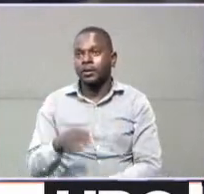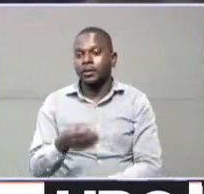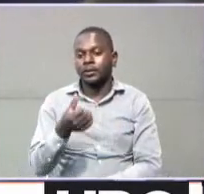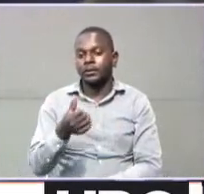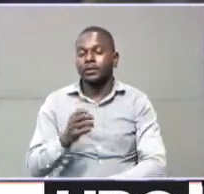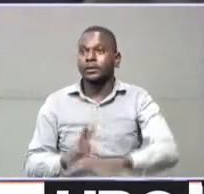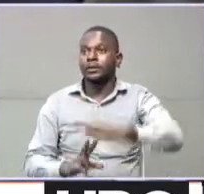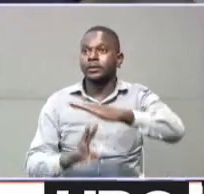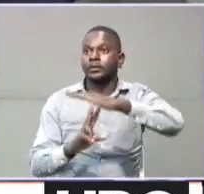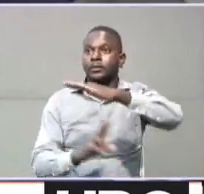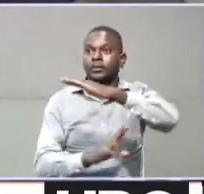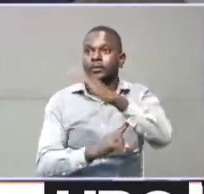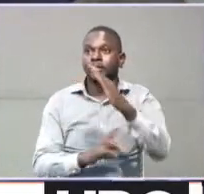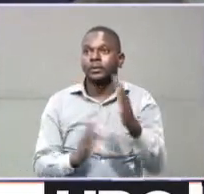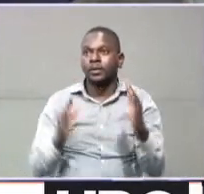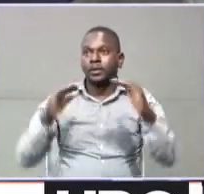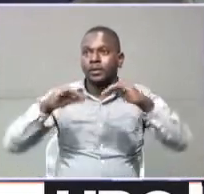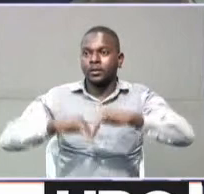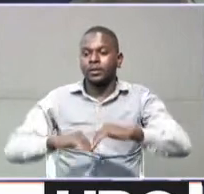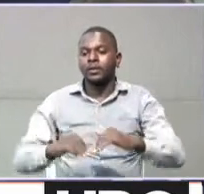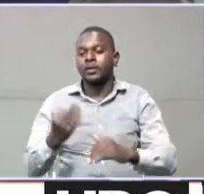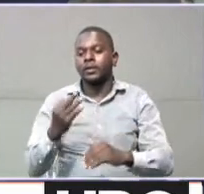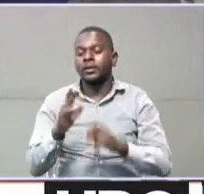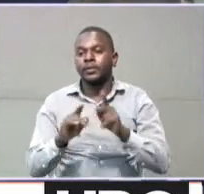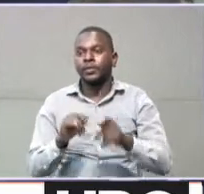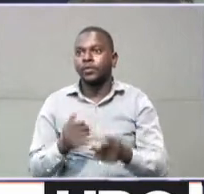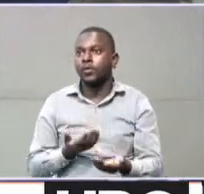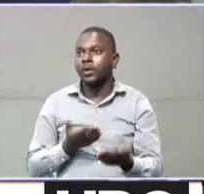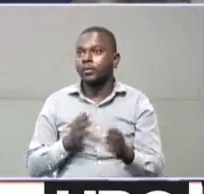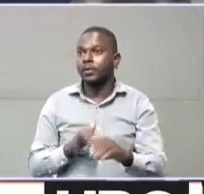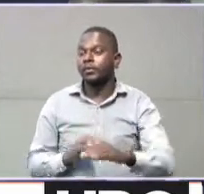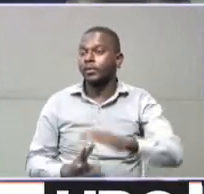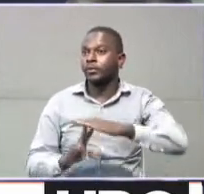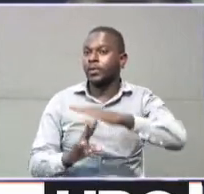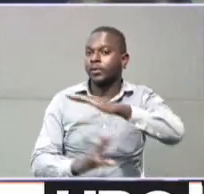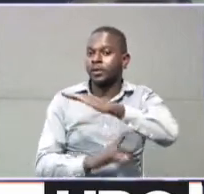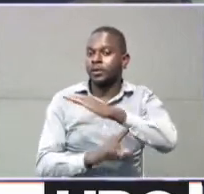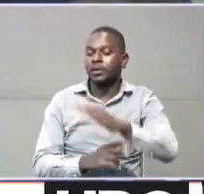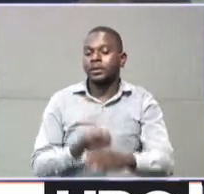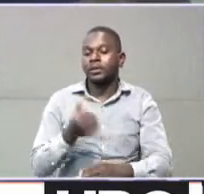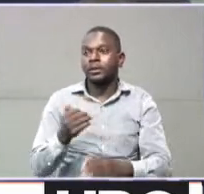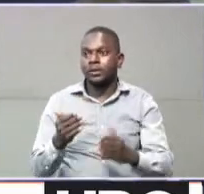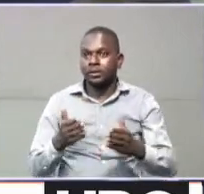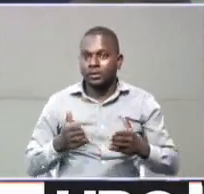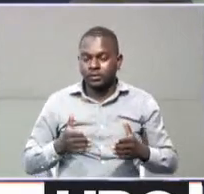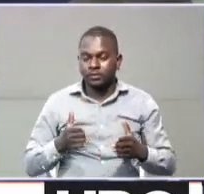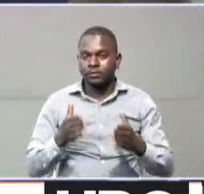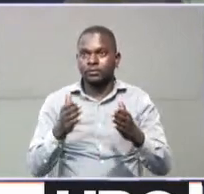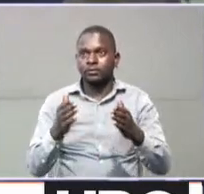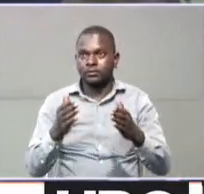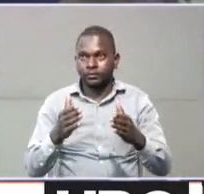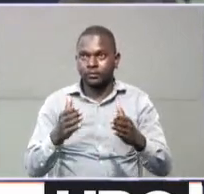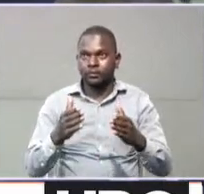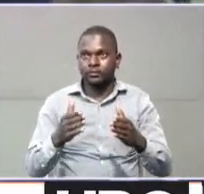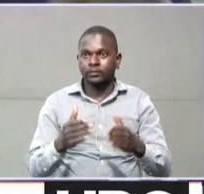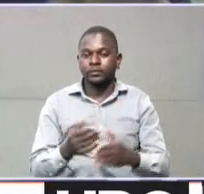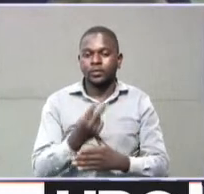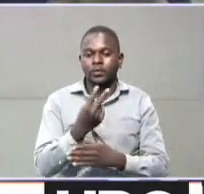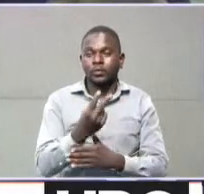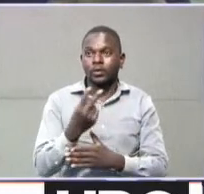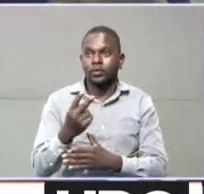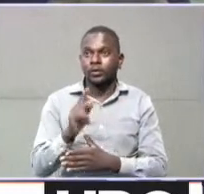bridges have broken down so far three people have died from those bridges and then six roads which are stretches between 22